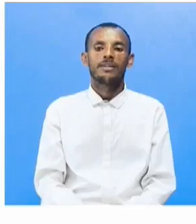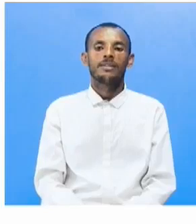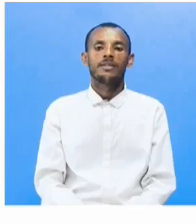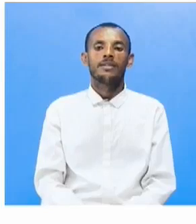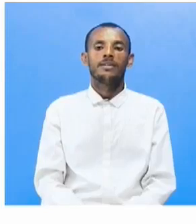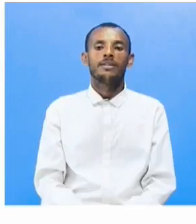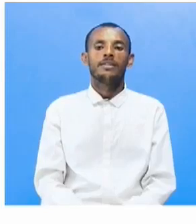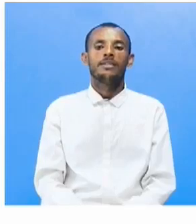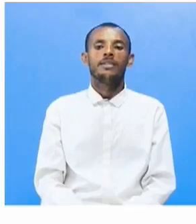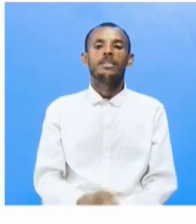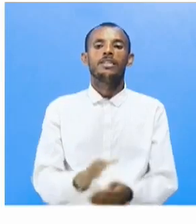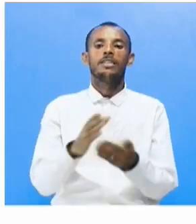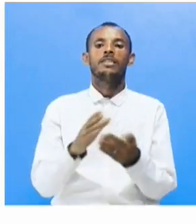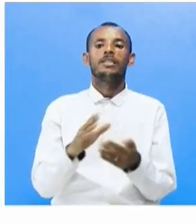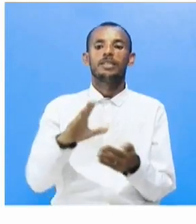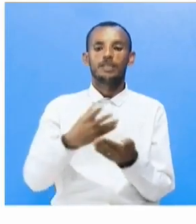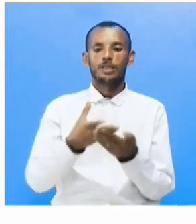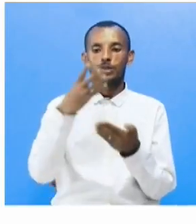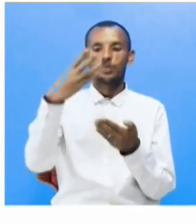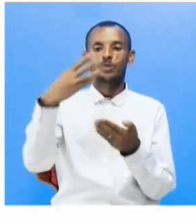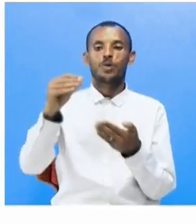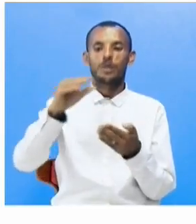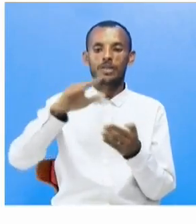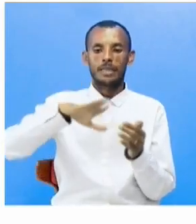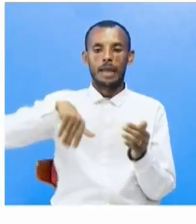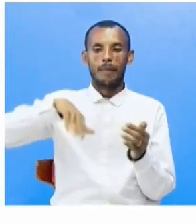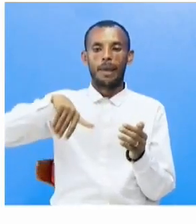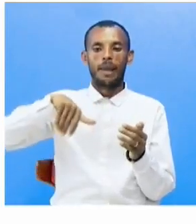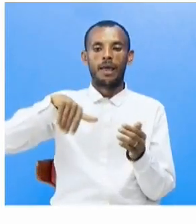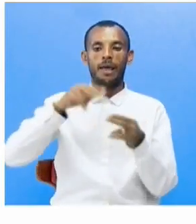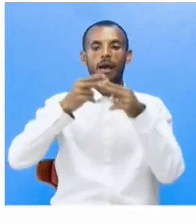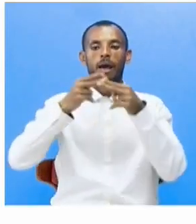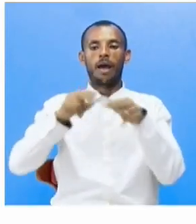and sold the remaining,